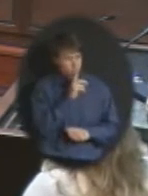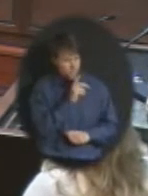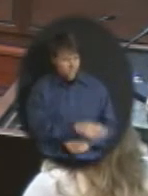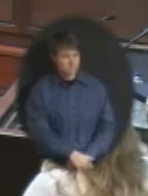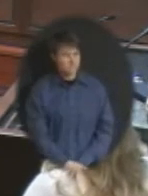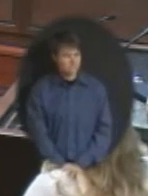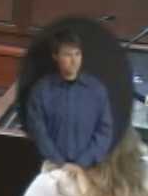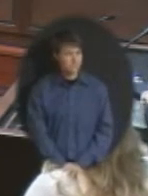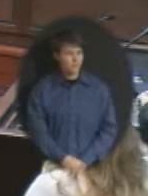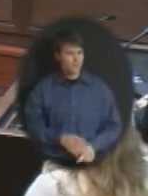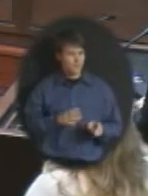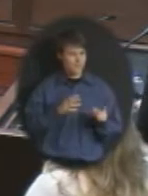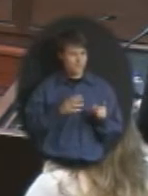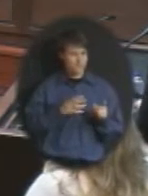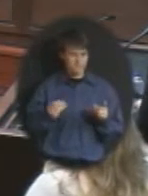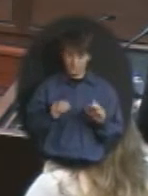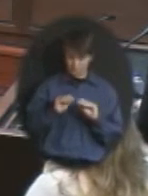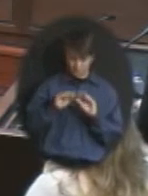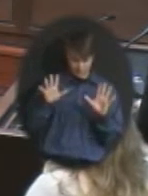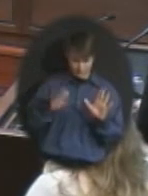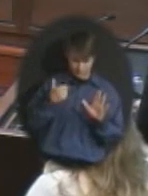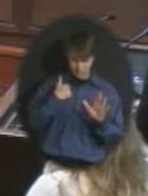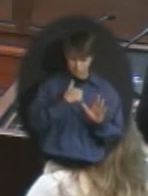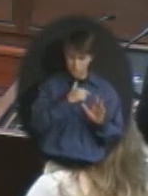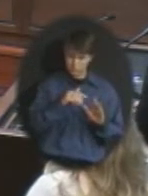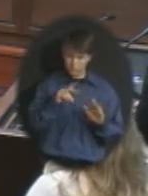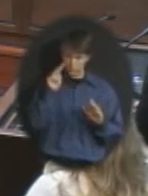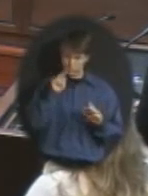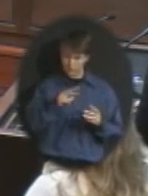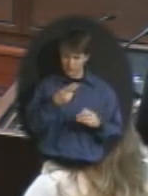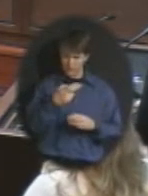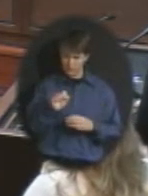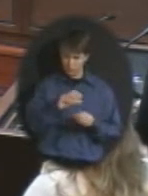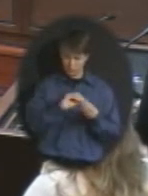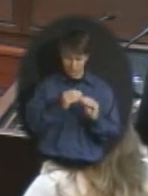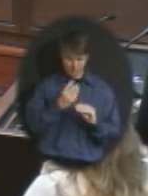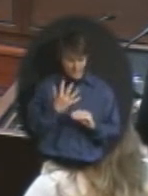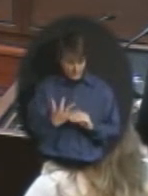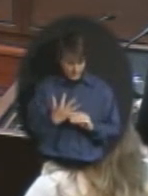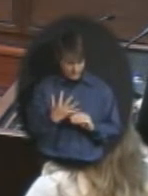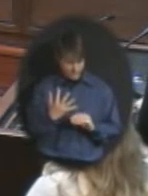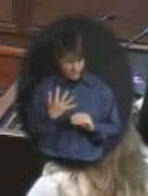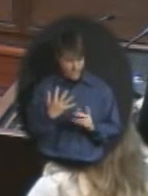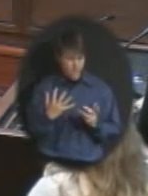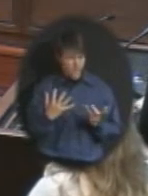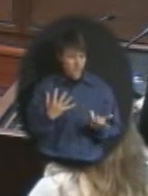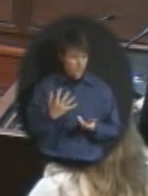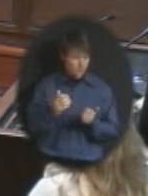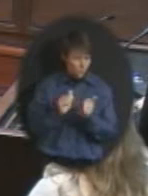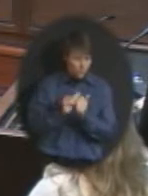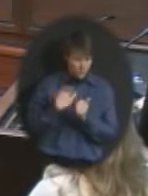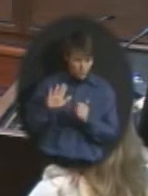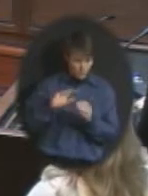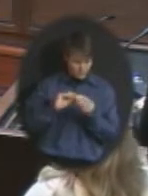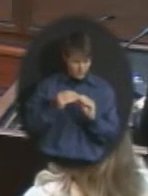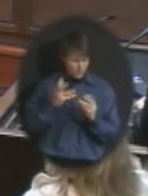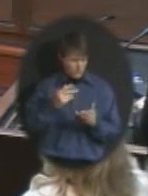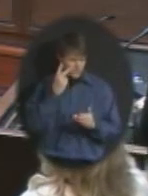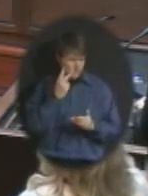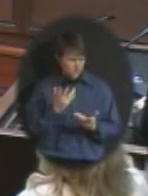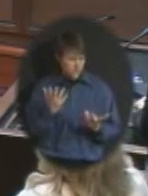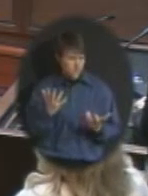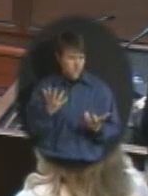As we're obviously looking at high school number 5 with these numbers, I'd like to get